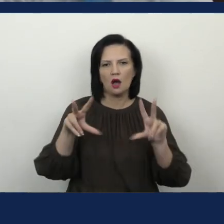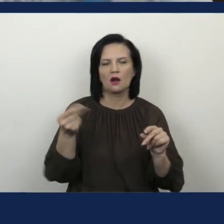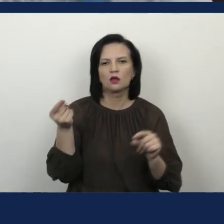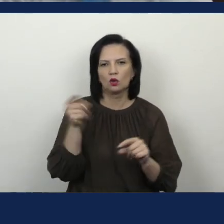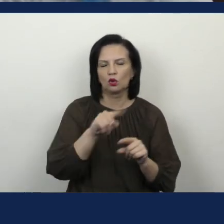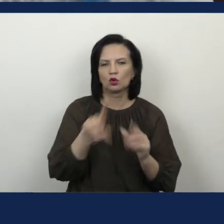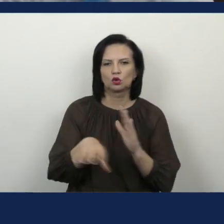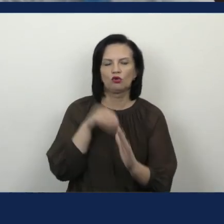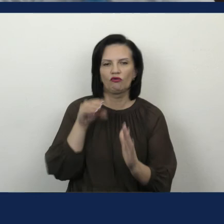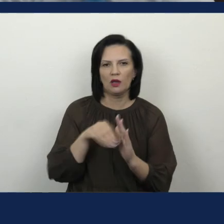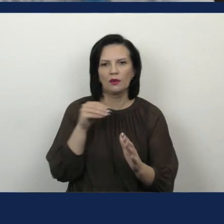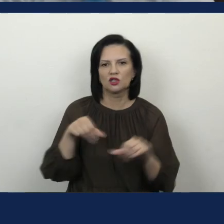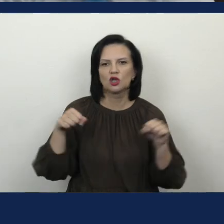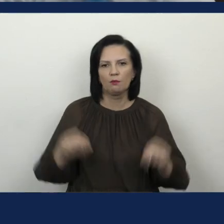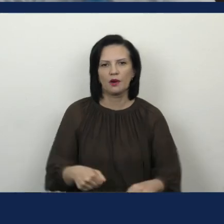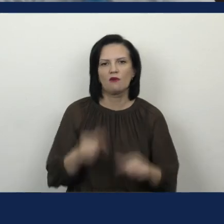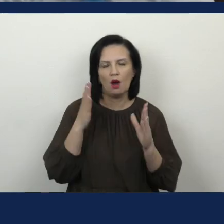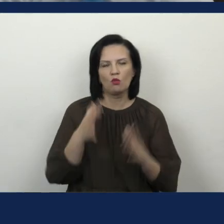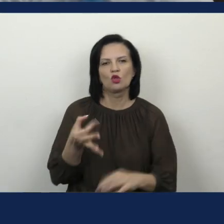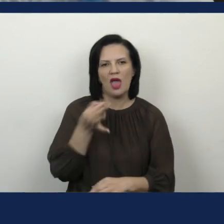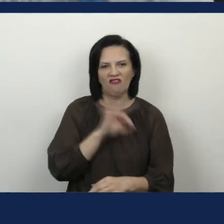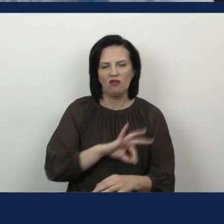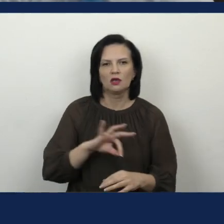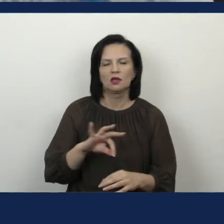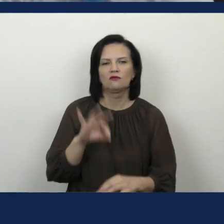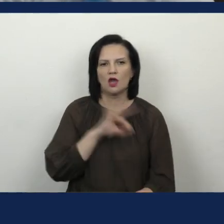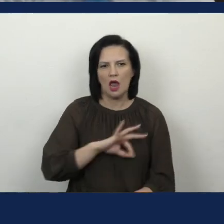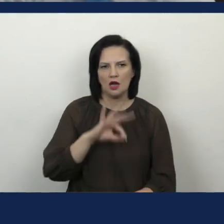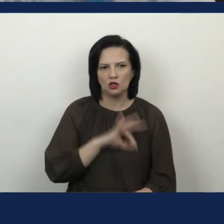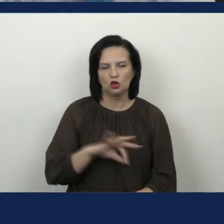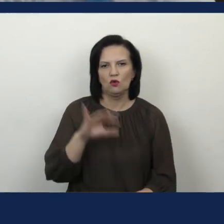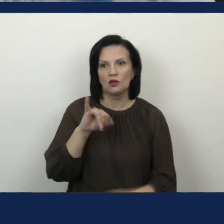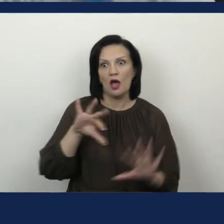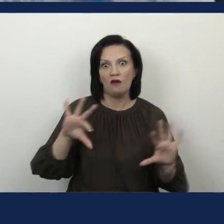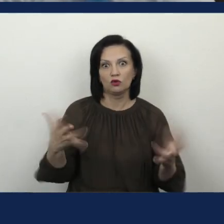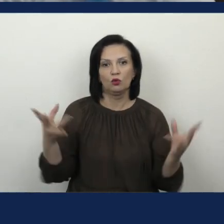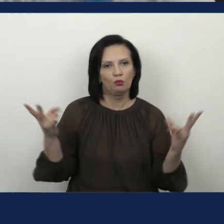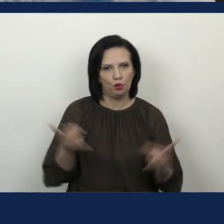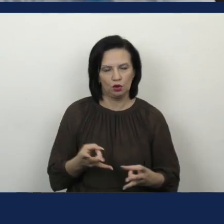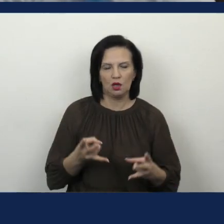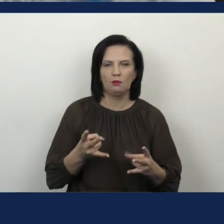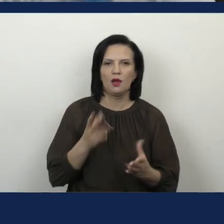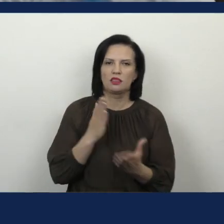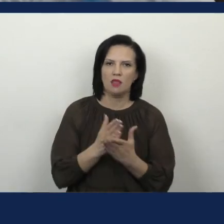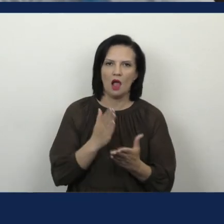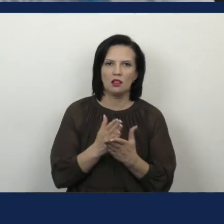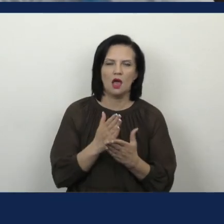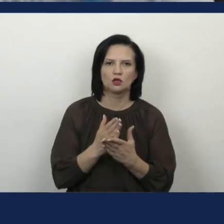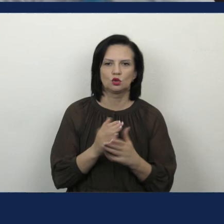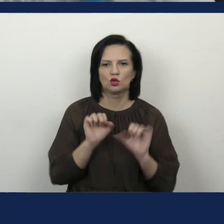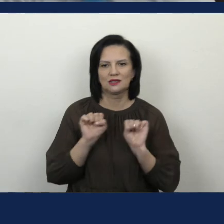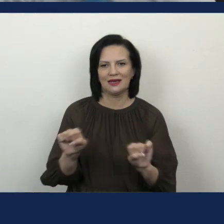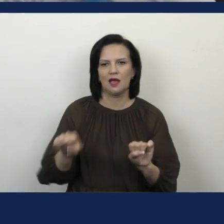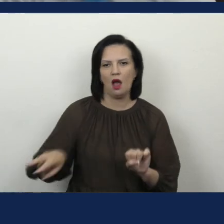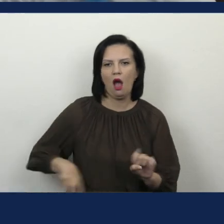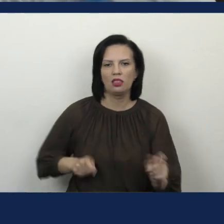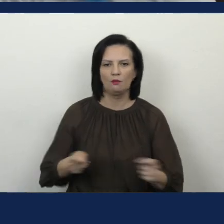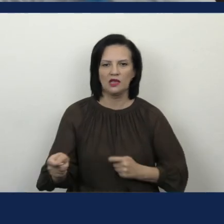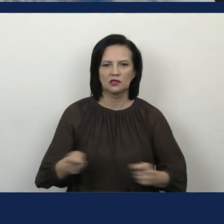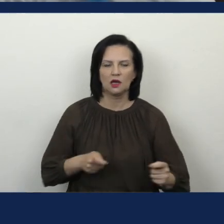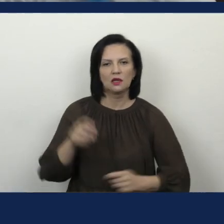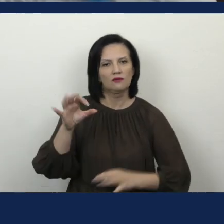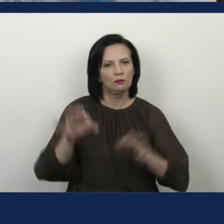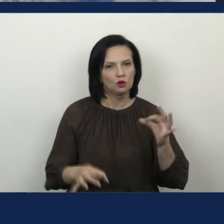as guarantees of the fact that the election rights would be effectively implemented, and if need be, they would be